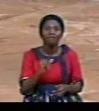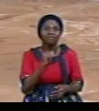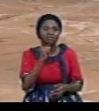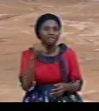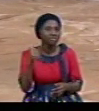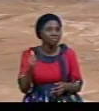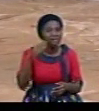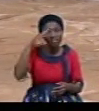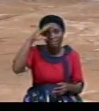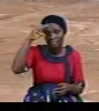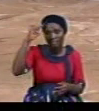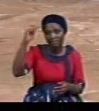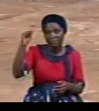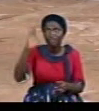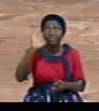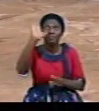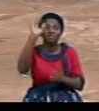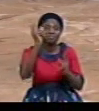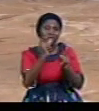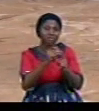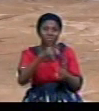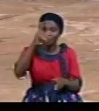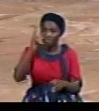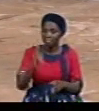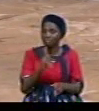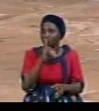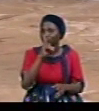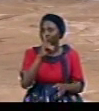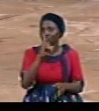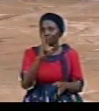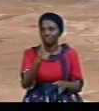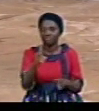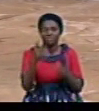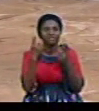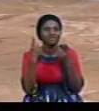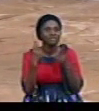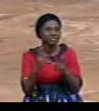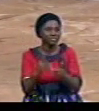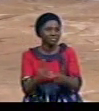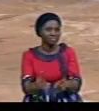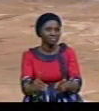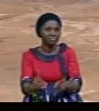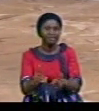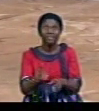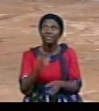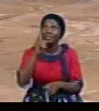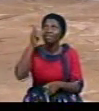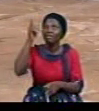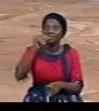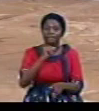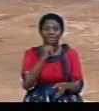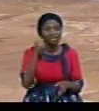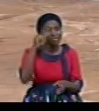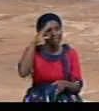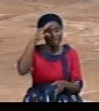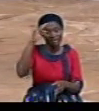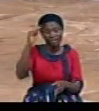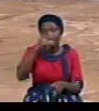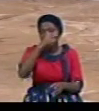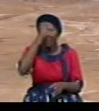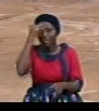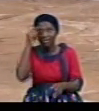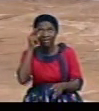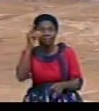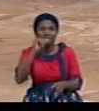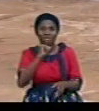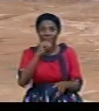not a man he's what must surely come to he is not a man because